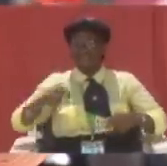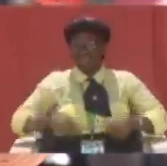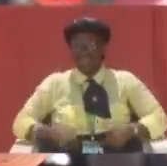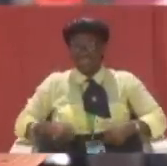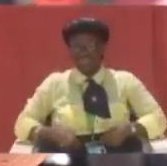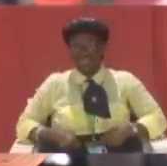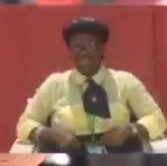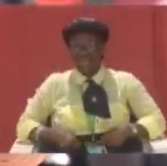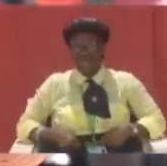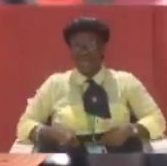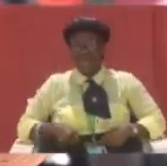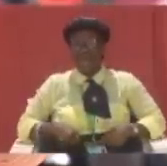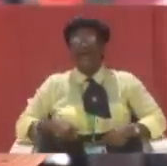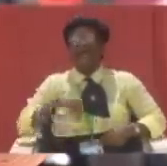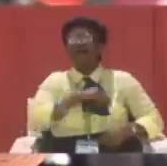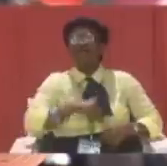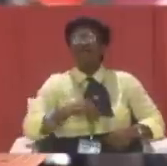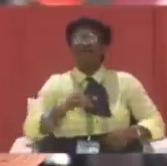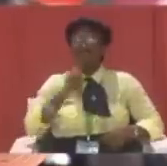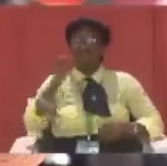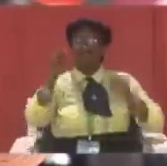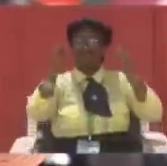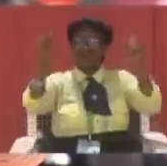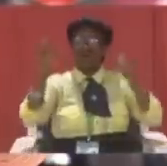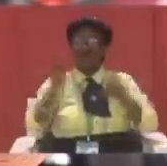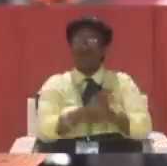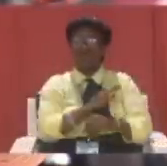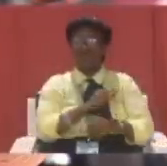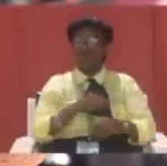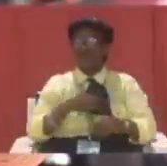I learned a lot from the preacher.